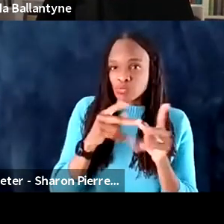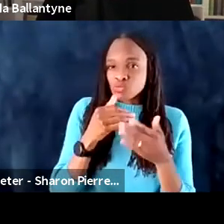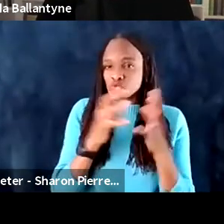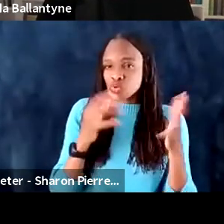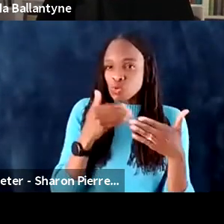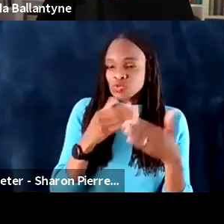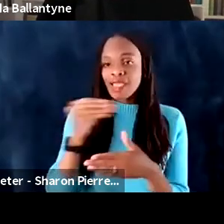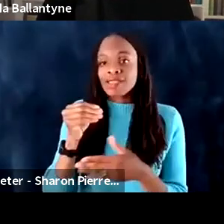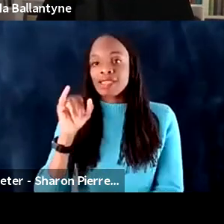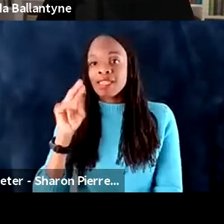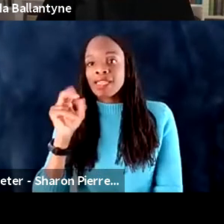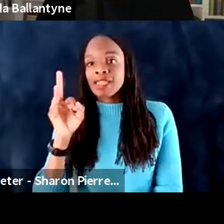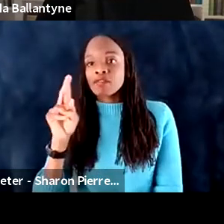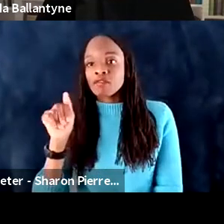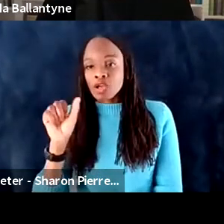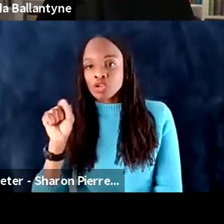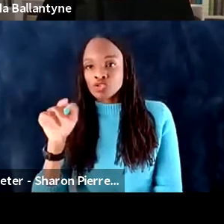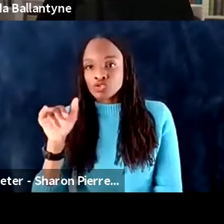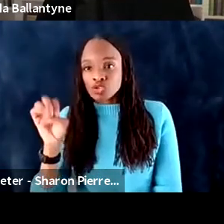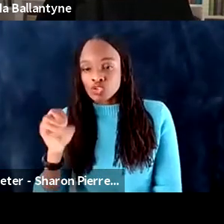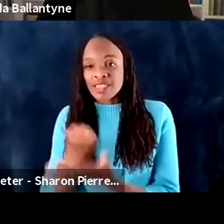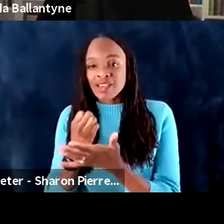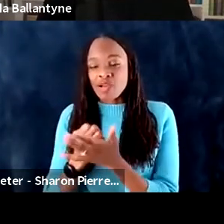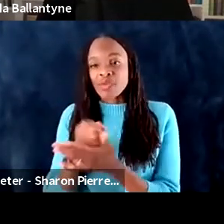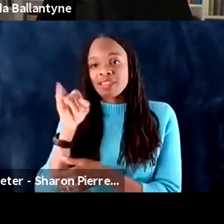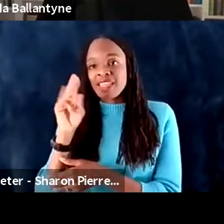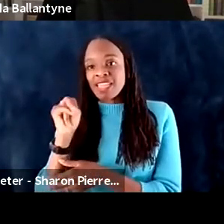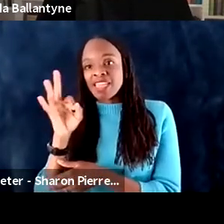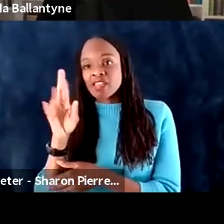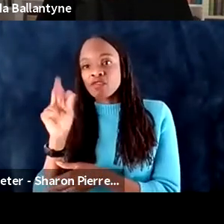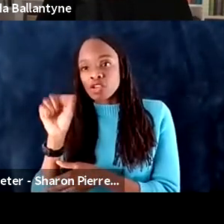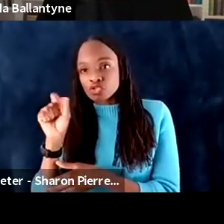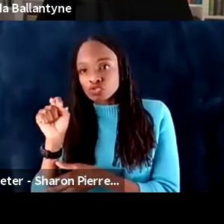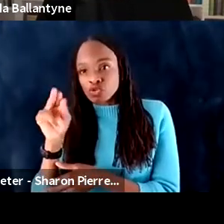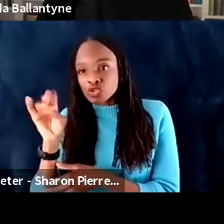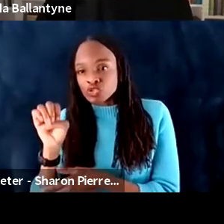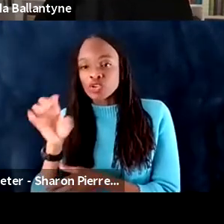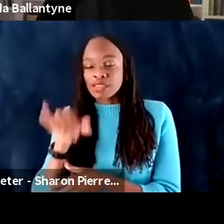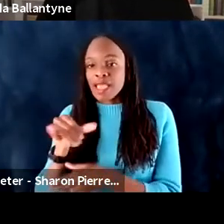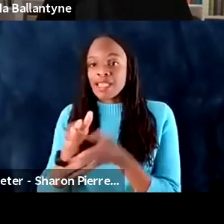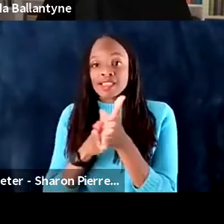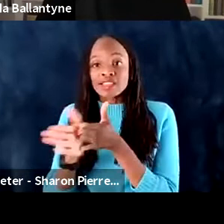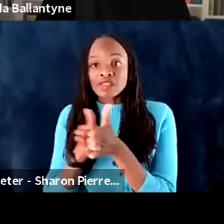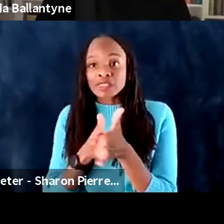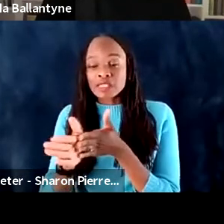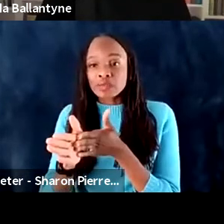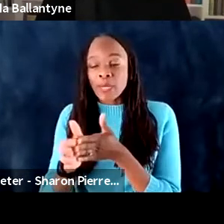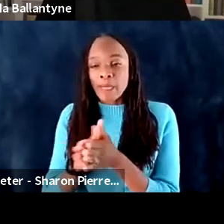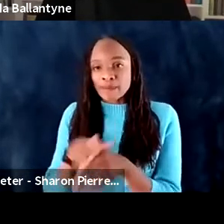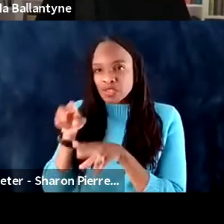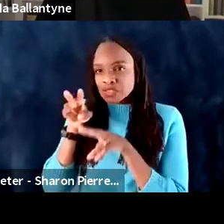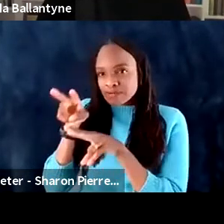the infrastructure, the economic infrastructure that has been implemented that incentivizes surveillance and mass